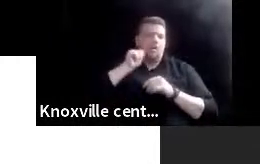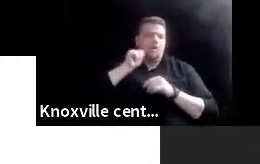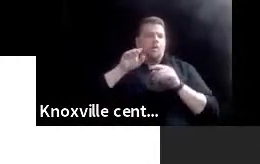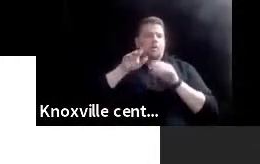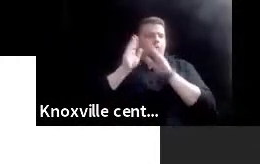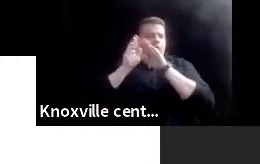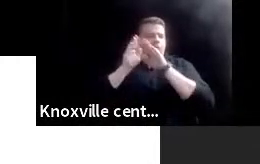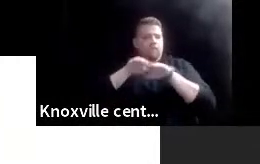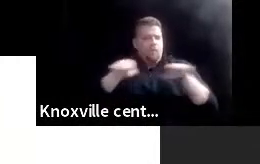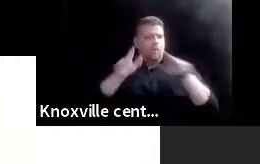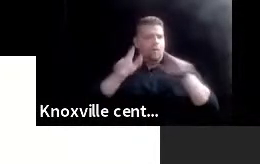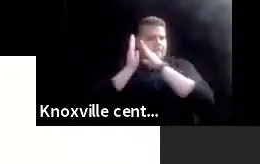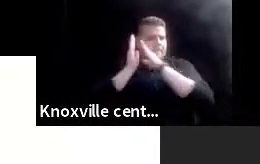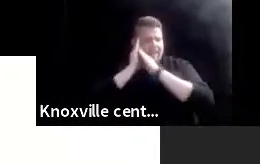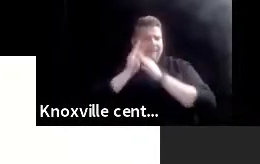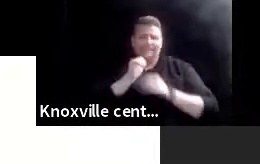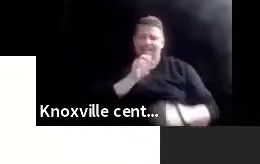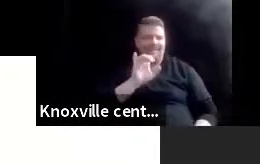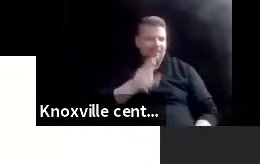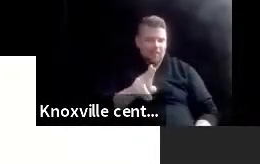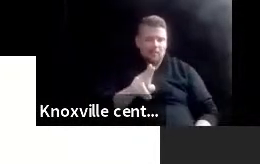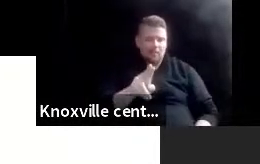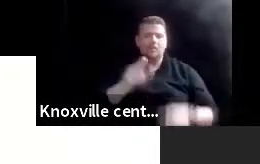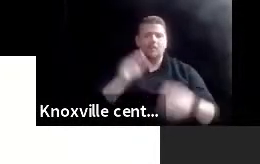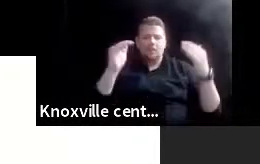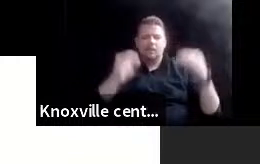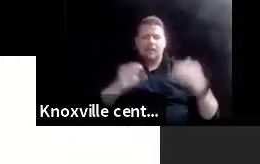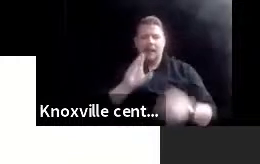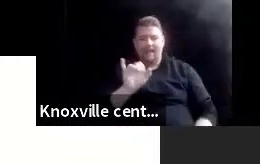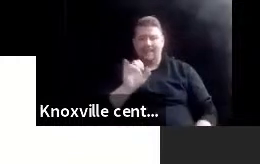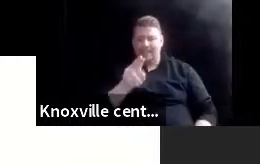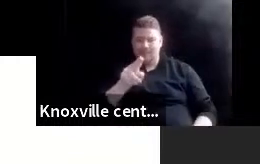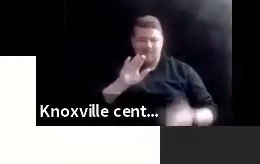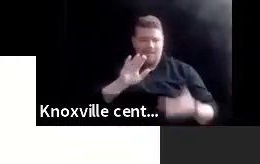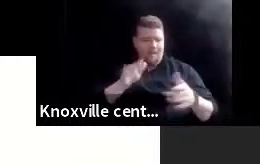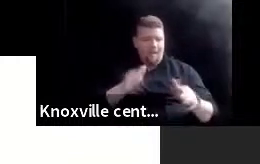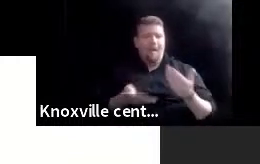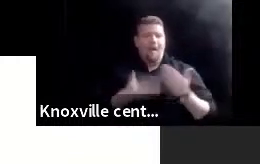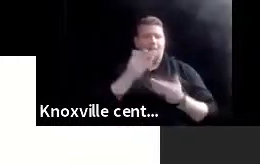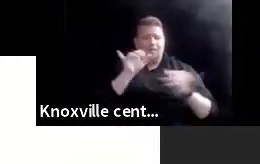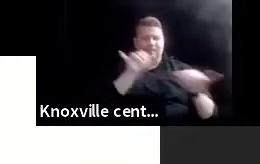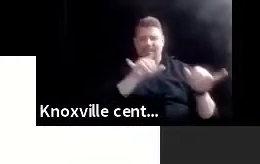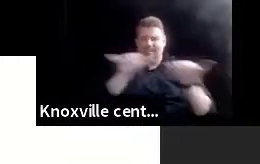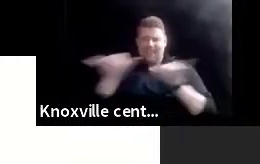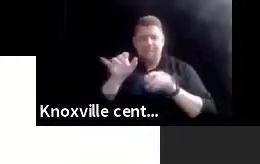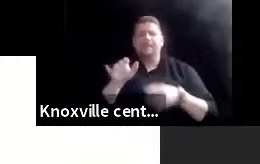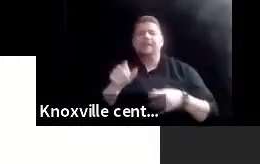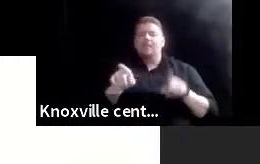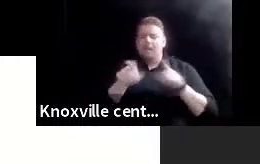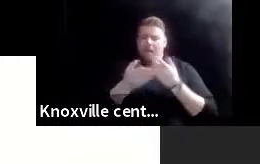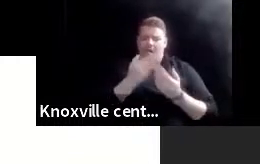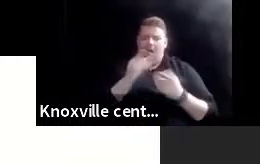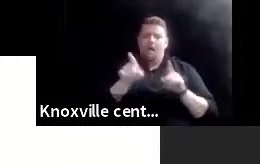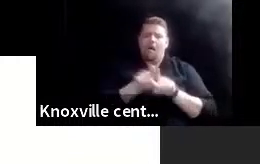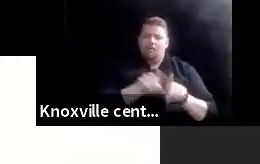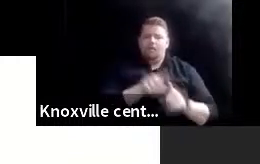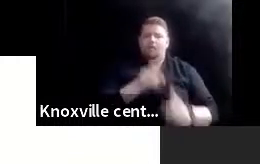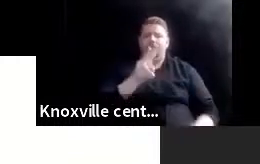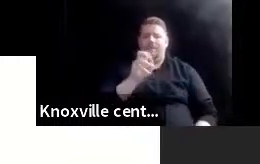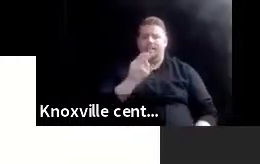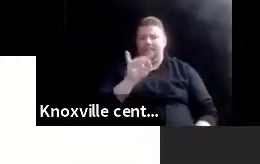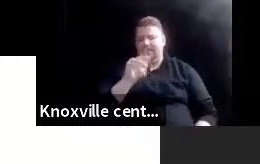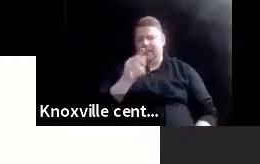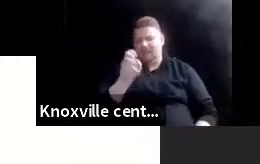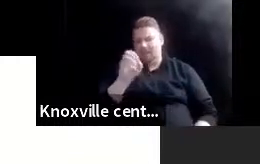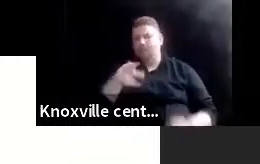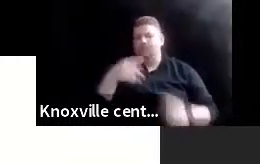non-ICU. Then the ICU beds below that is almost identical, and the ventilators certainly is very similar to what